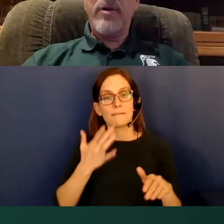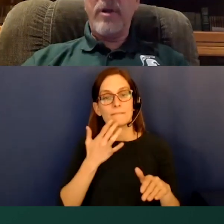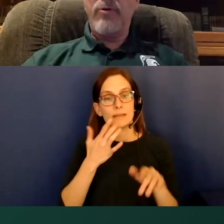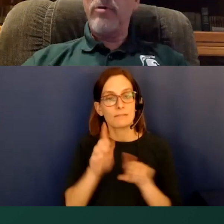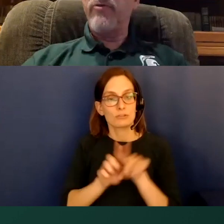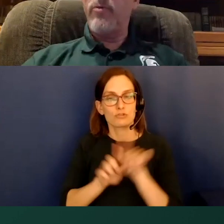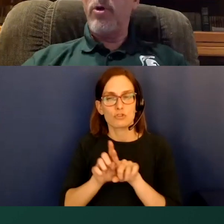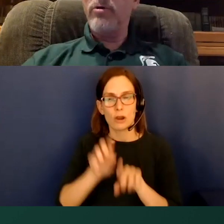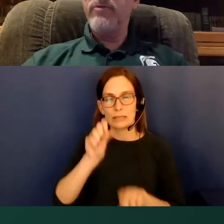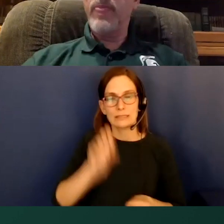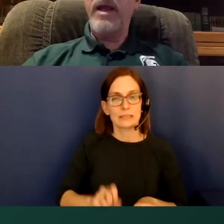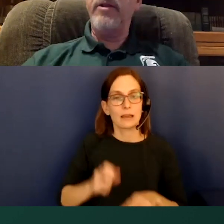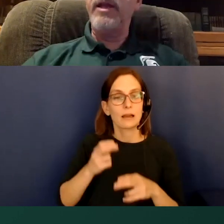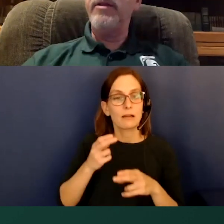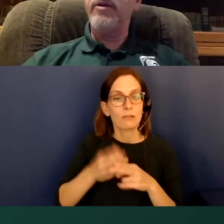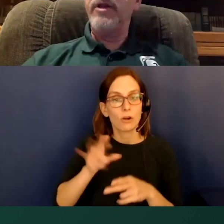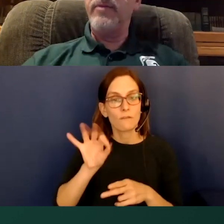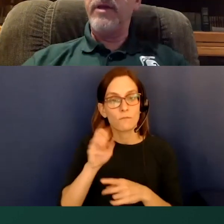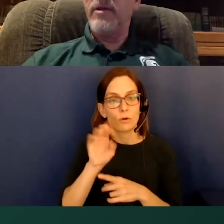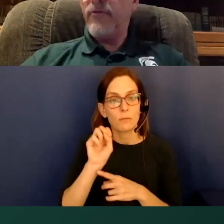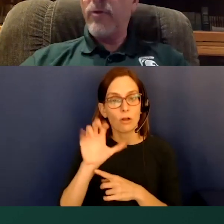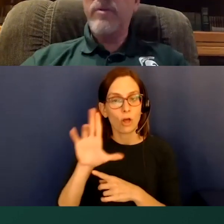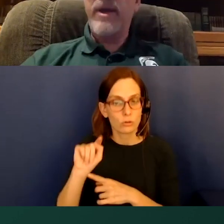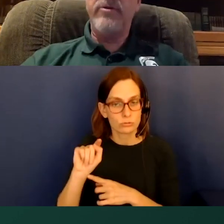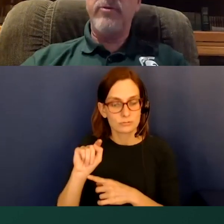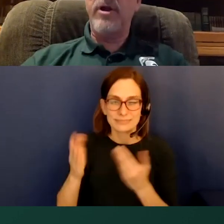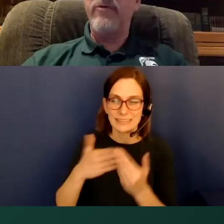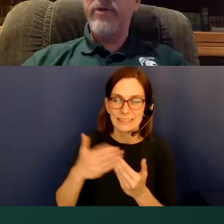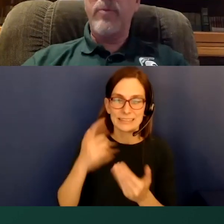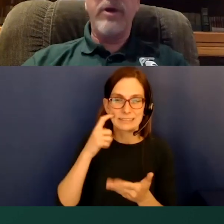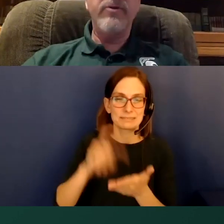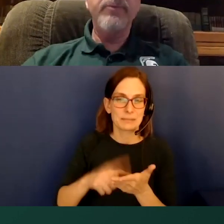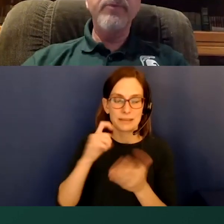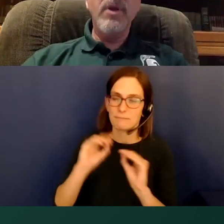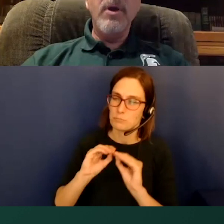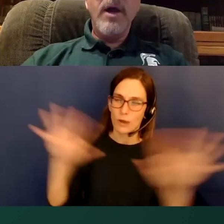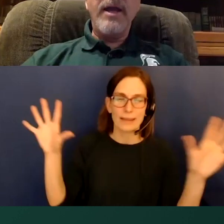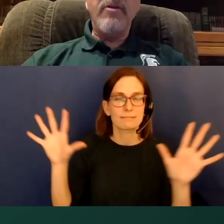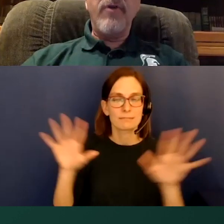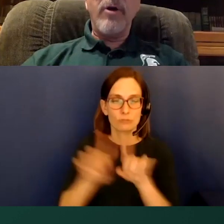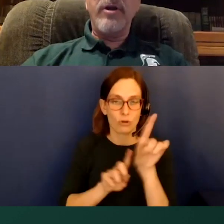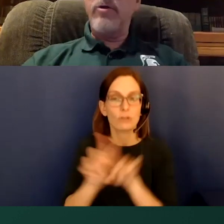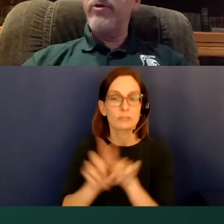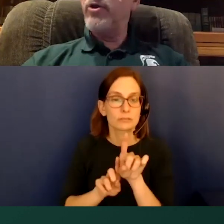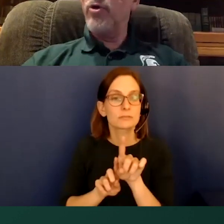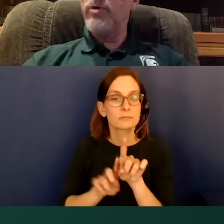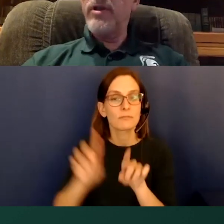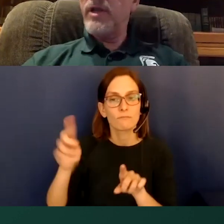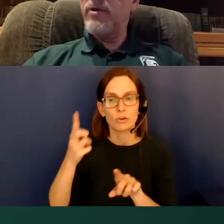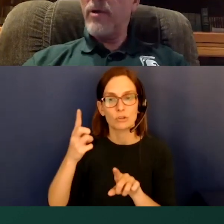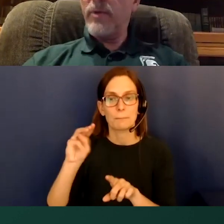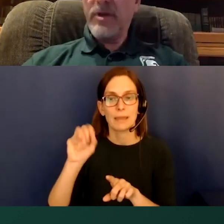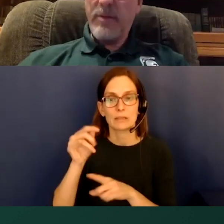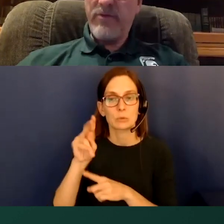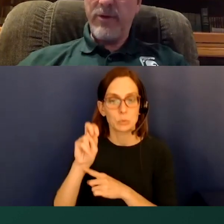far south called Fomalhaut. And it's easy to see because it's a first magnitude star, very bright. And it's far in the south, and you can only see